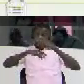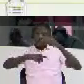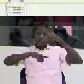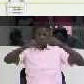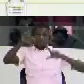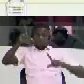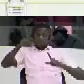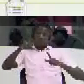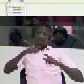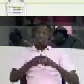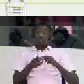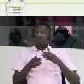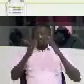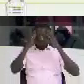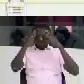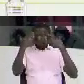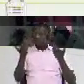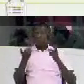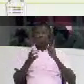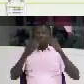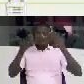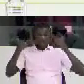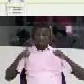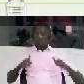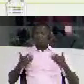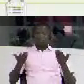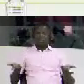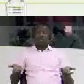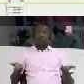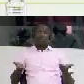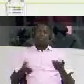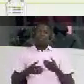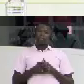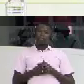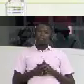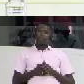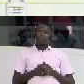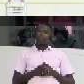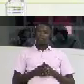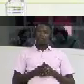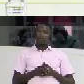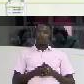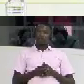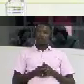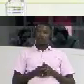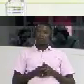From the regional level, I would not be aware of what is happening there.